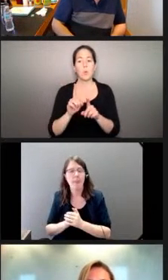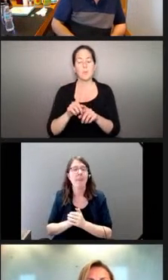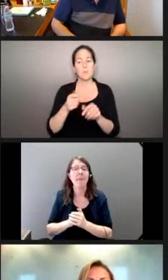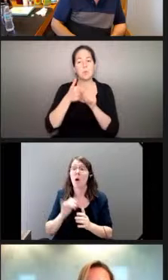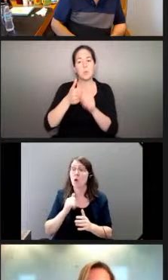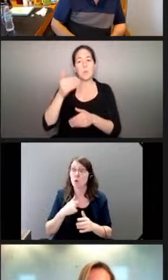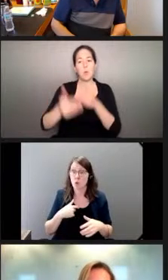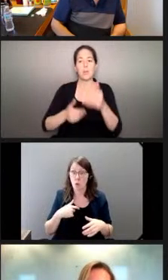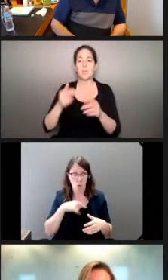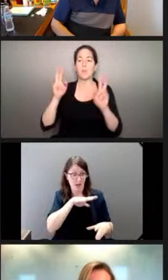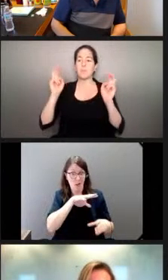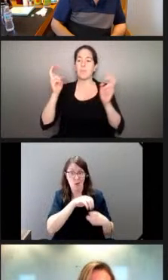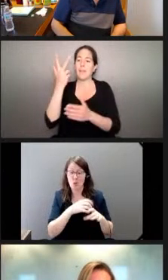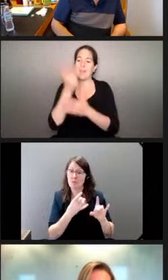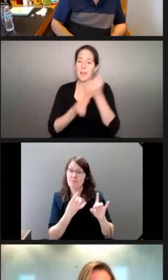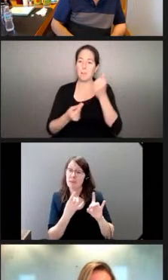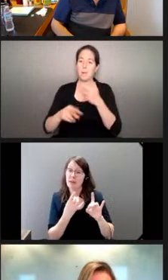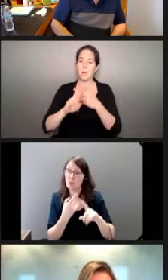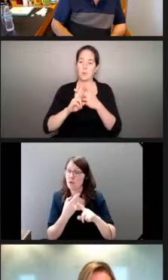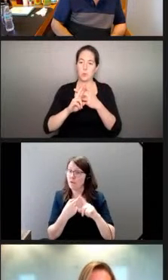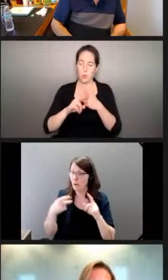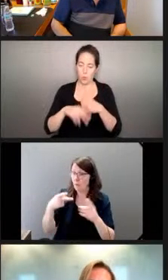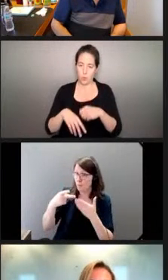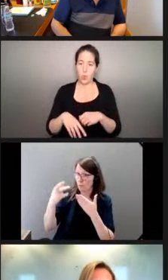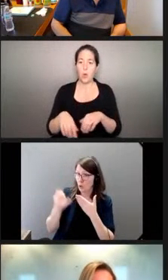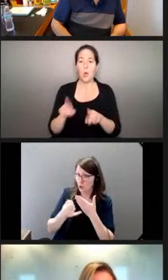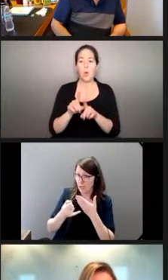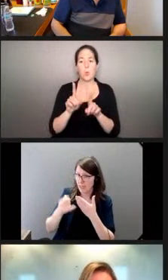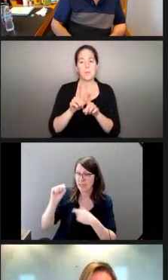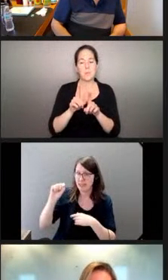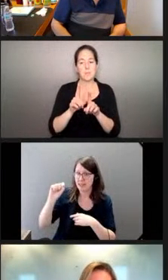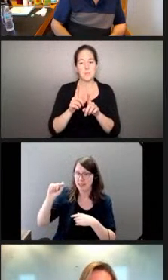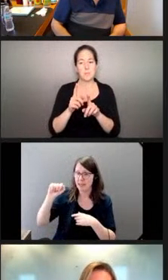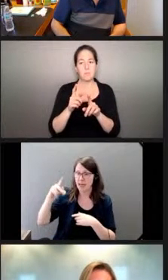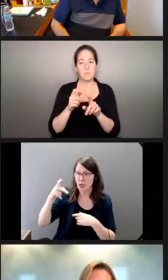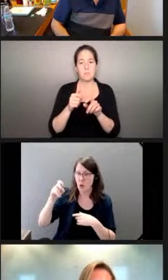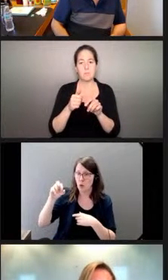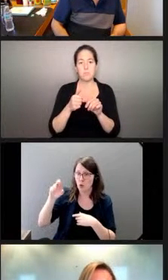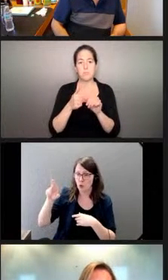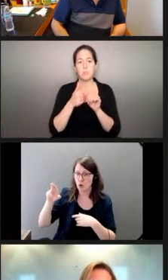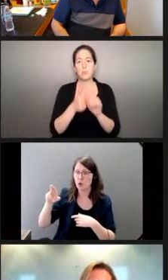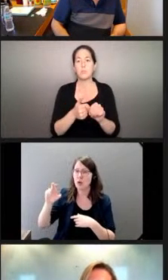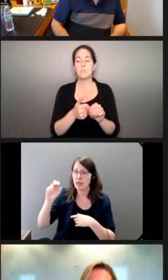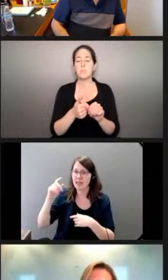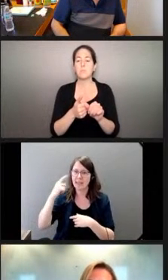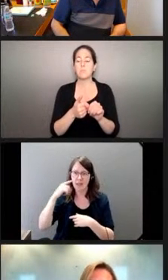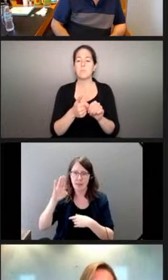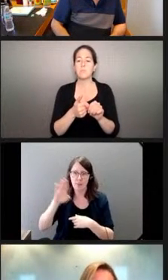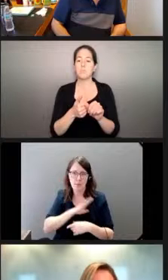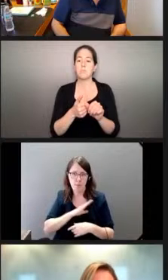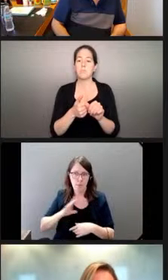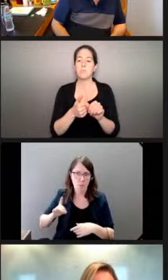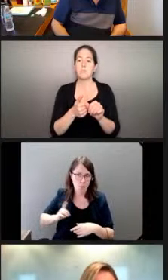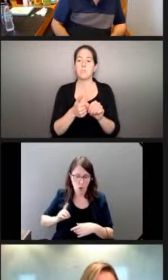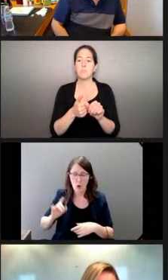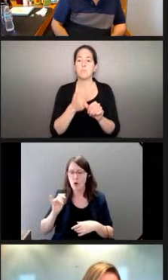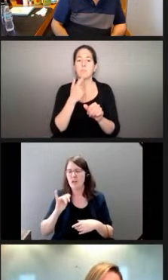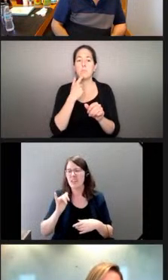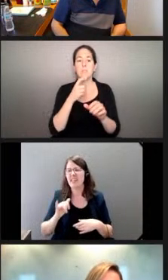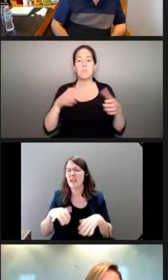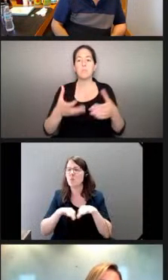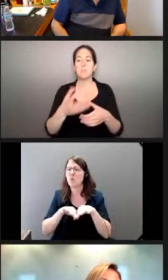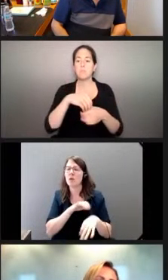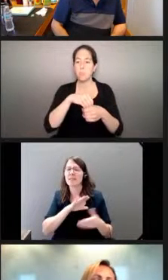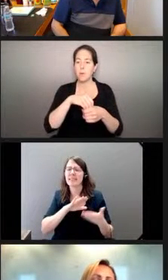received by our project stakeholder sounding board, our city champions group, and then some other key city staff with technical